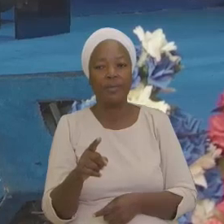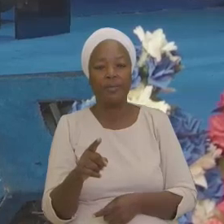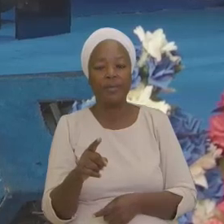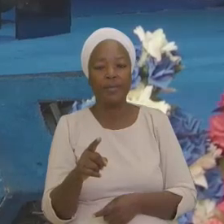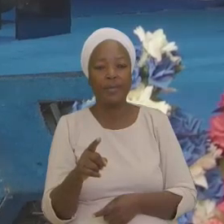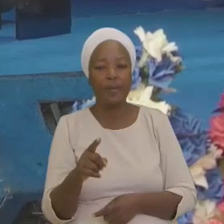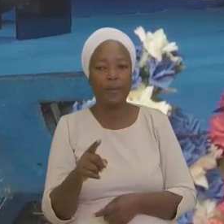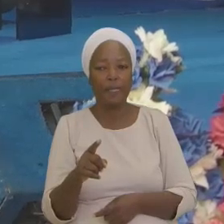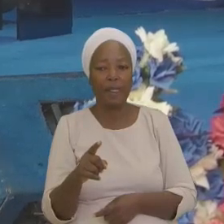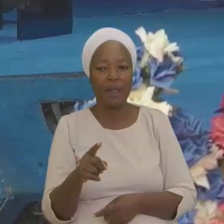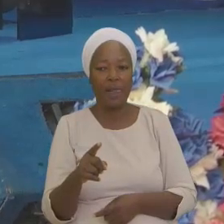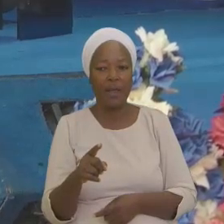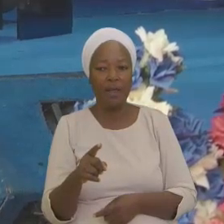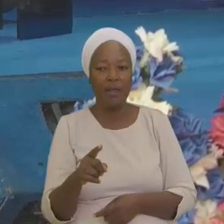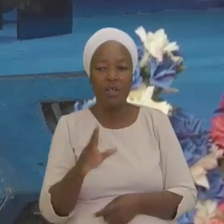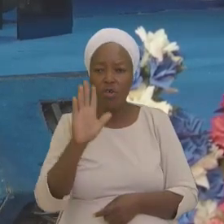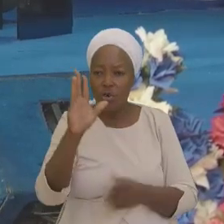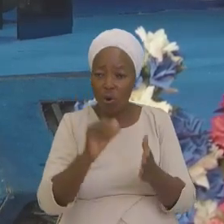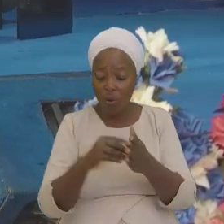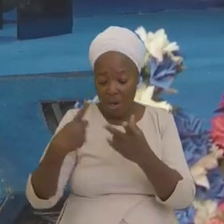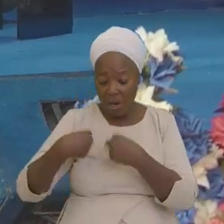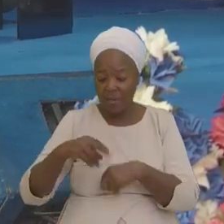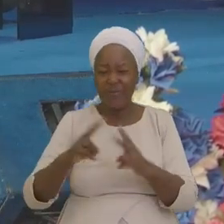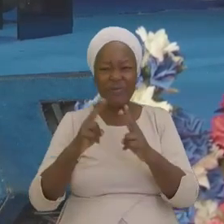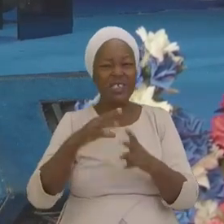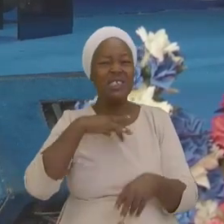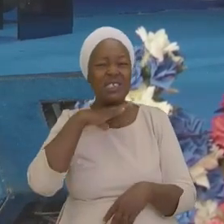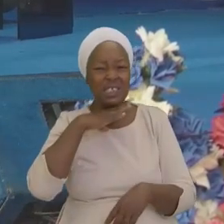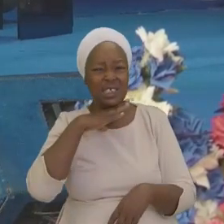The old heart is so dirty, it's not going to patch it.